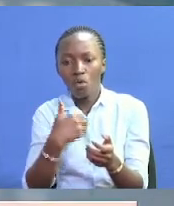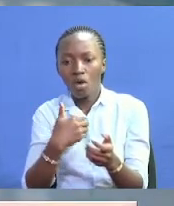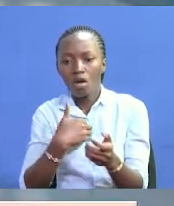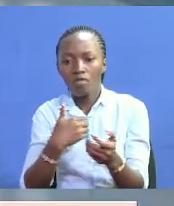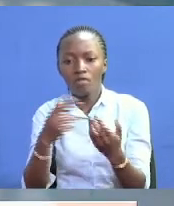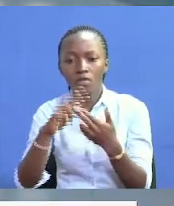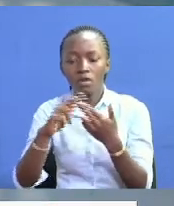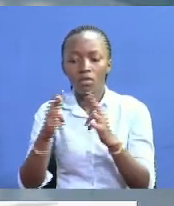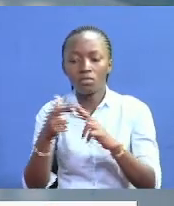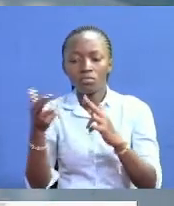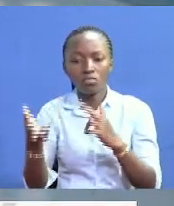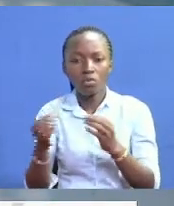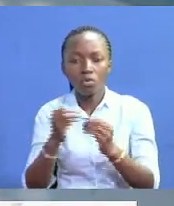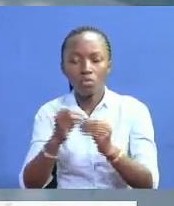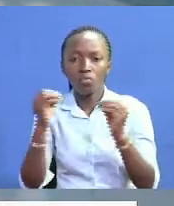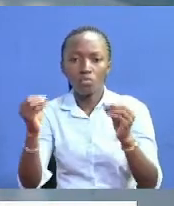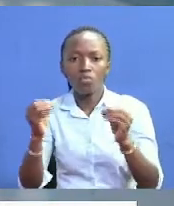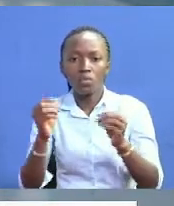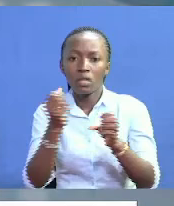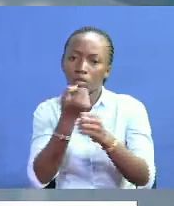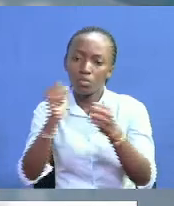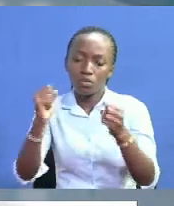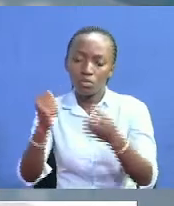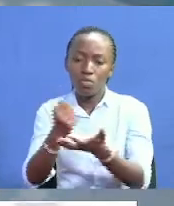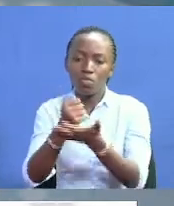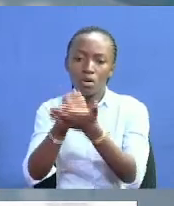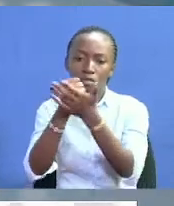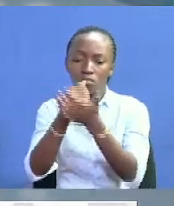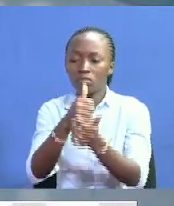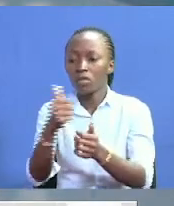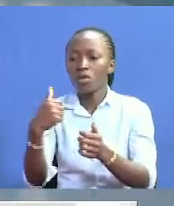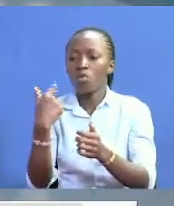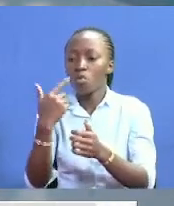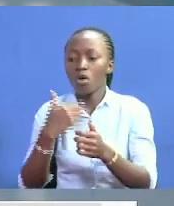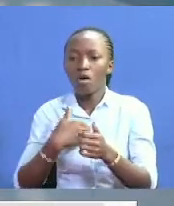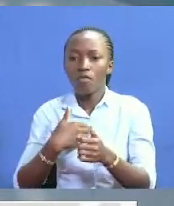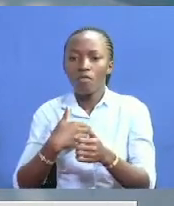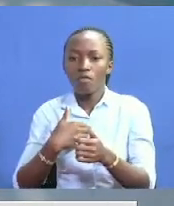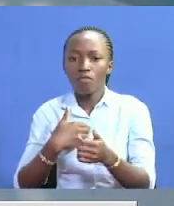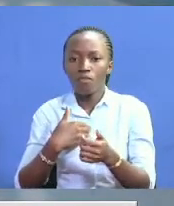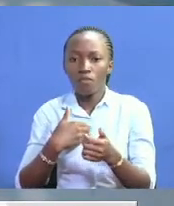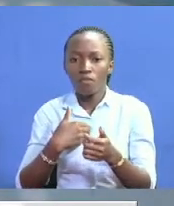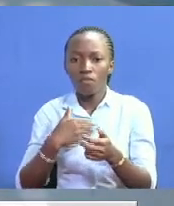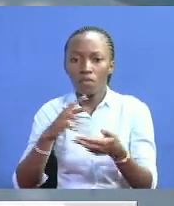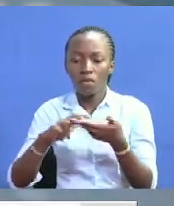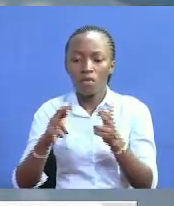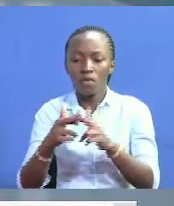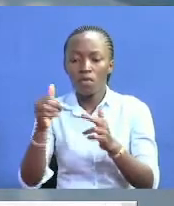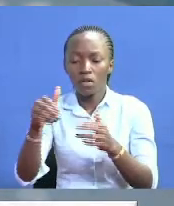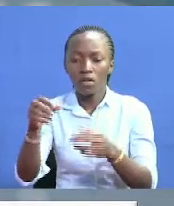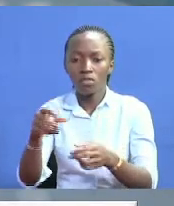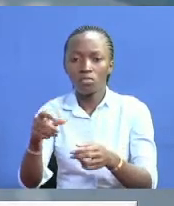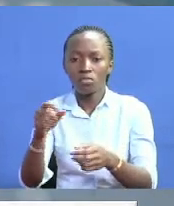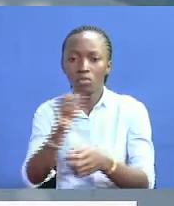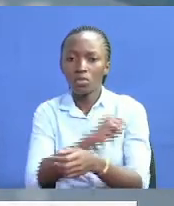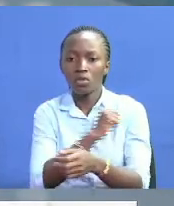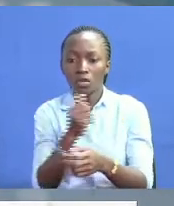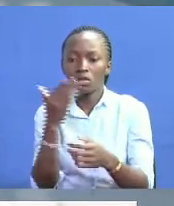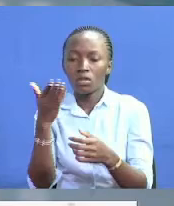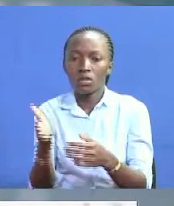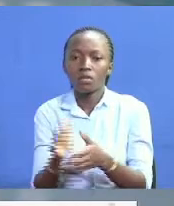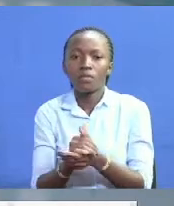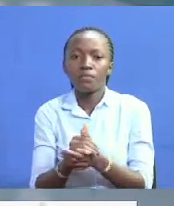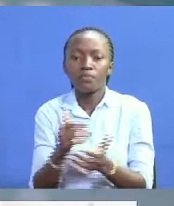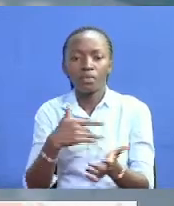barely fight for students' needs. You can barely go and talk about the things that are facing, the issues facing our students.